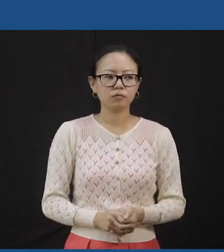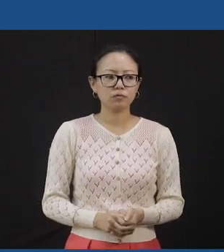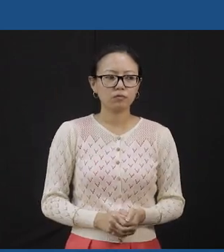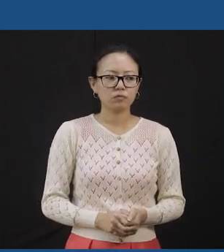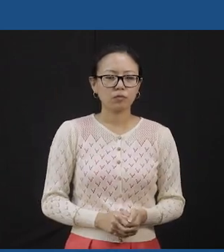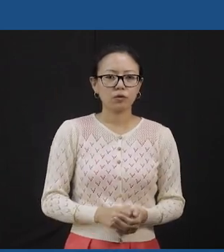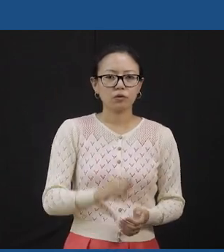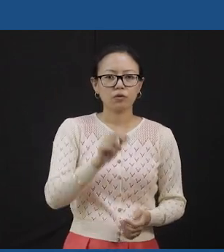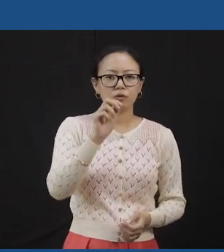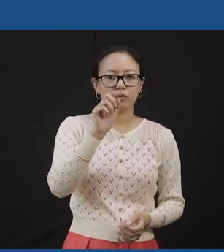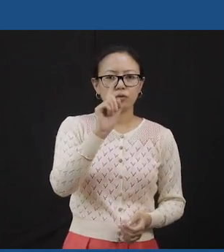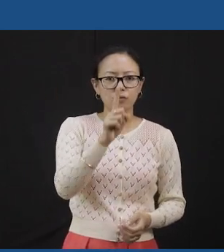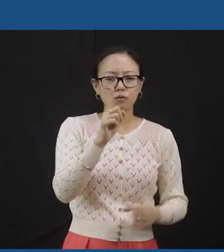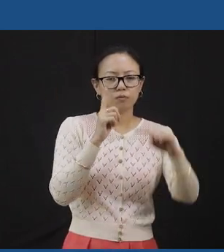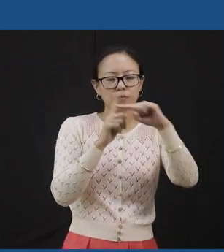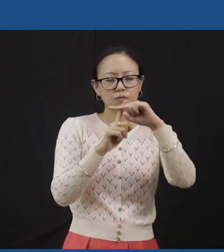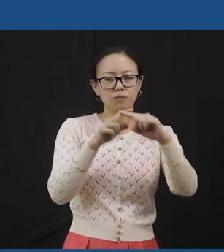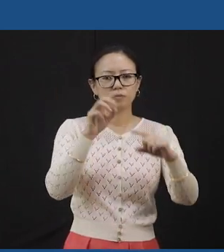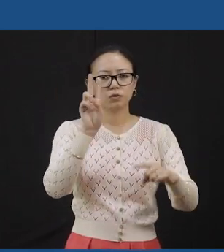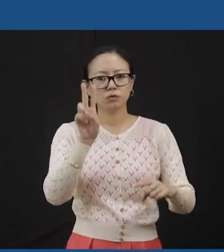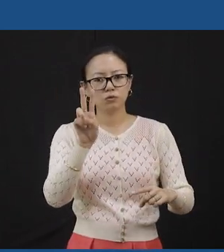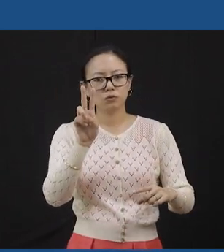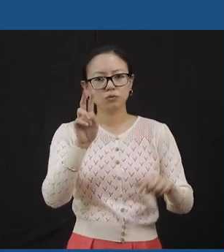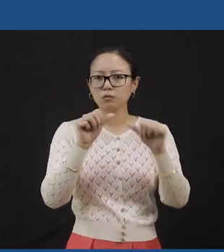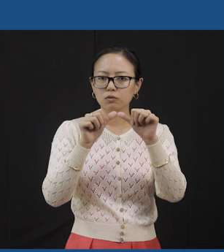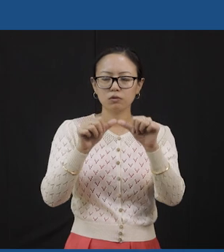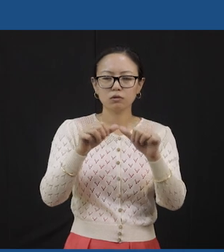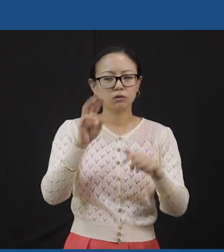So here 1 plus 2 is 3.